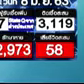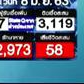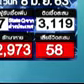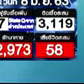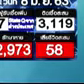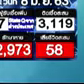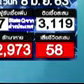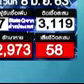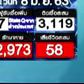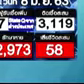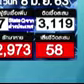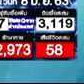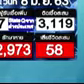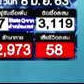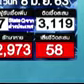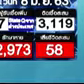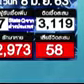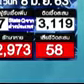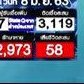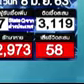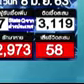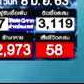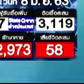are from the UAE,